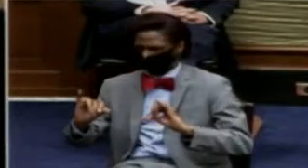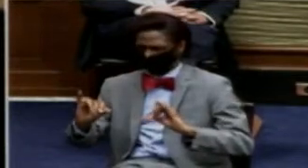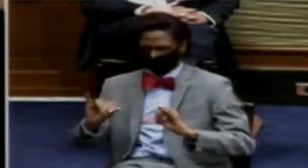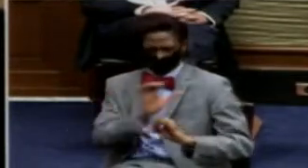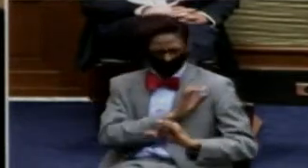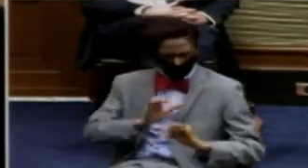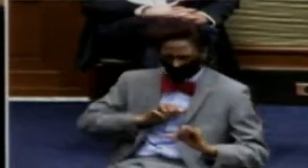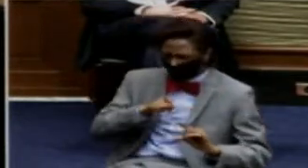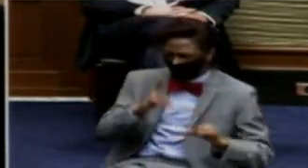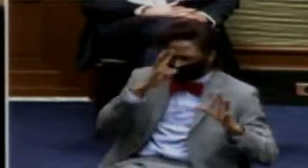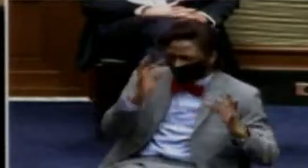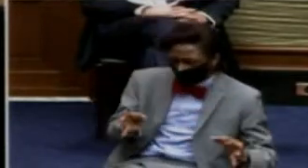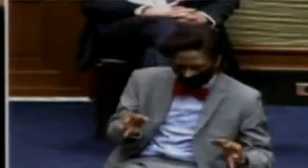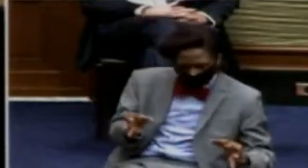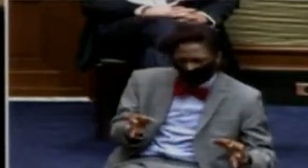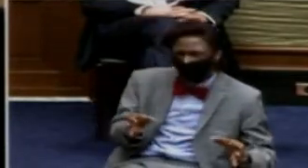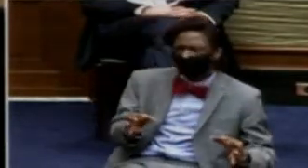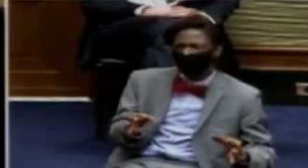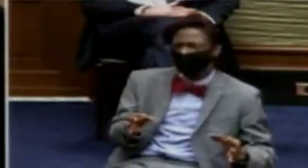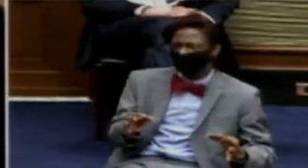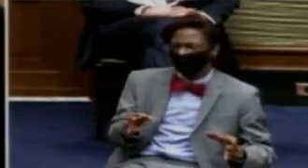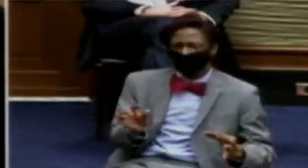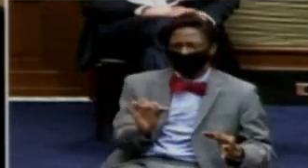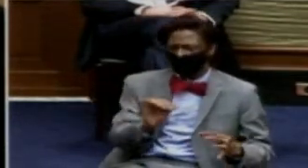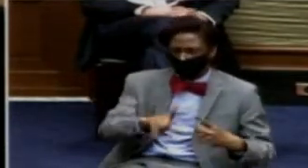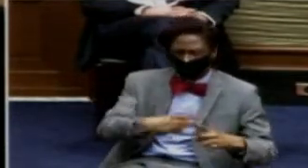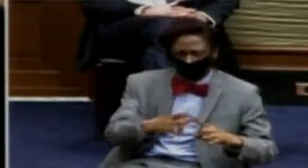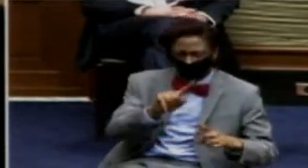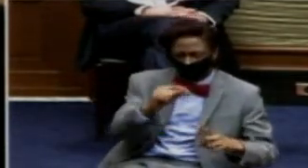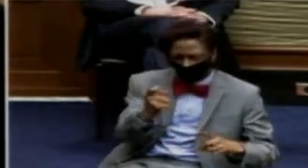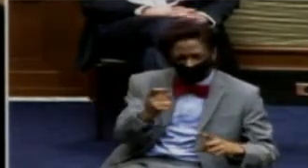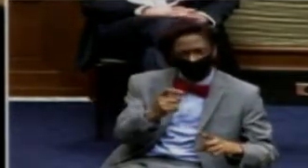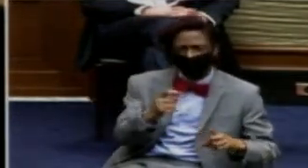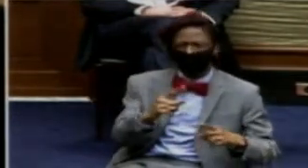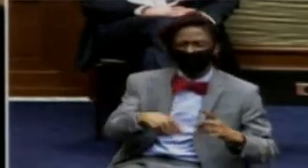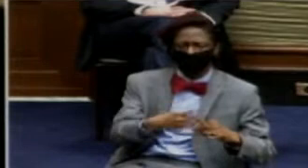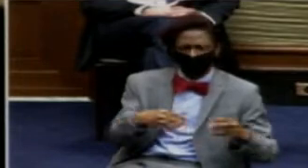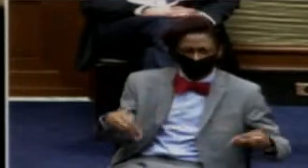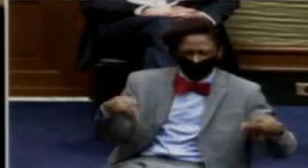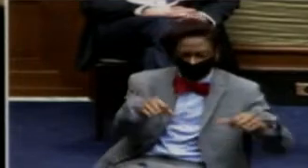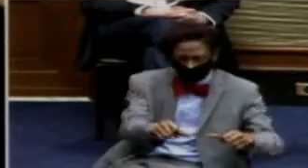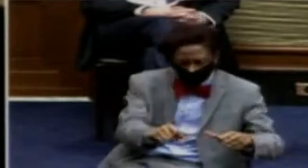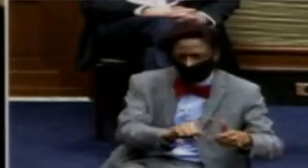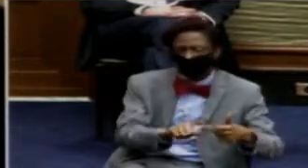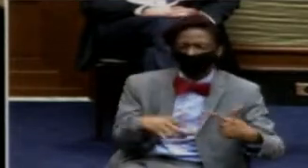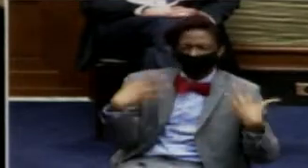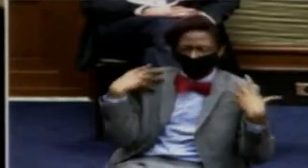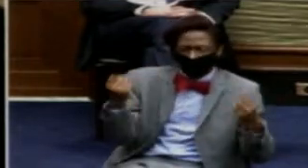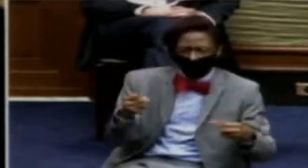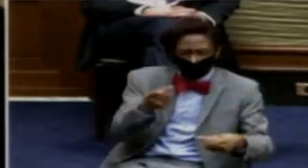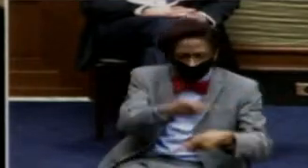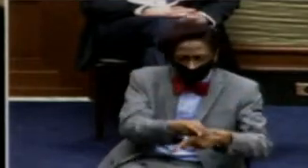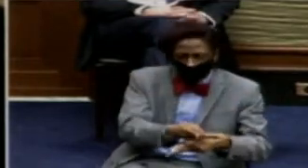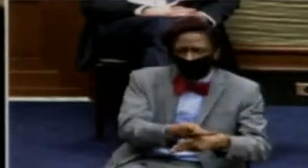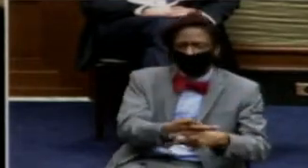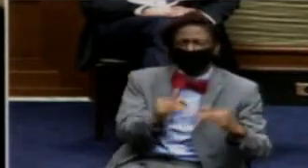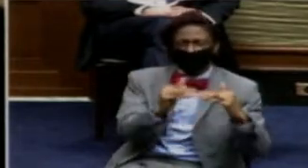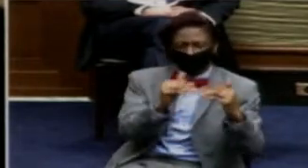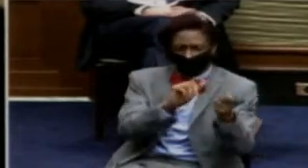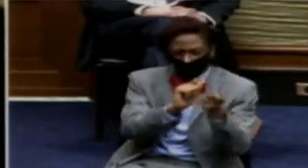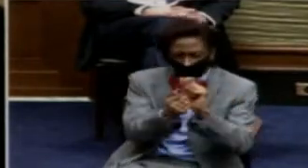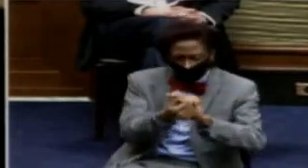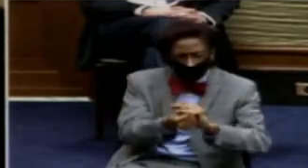decisions on matters as important as taxes and spending, health care, justice reform,